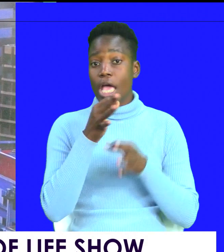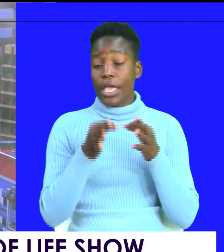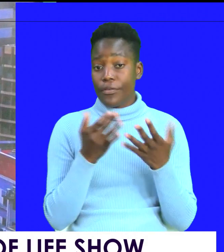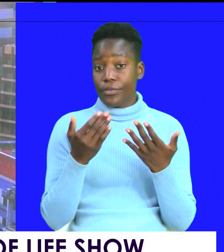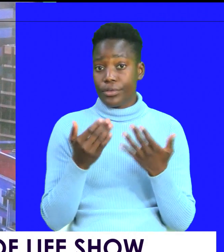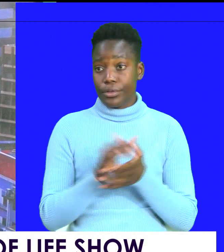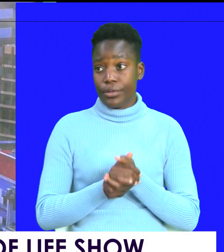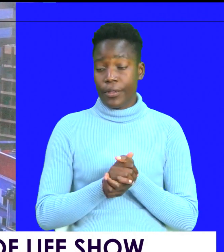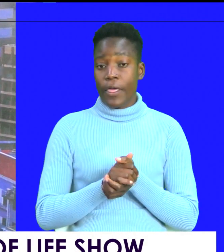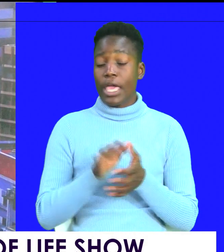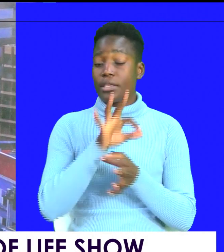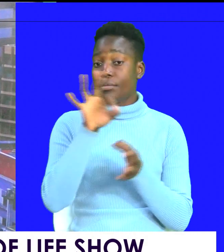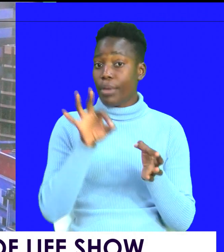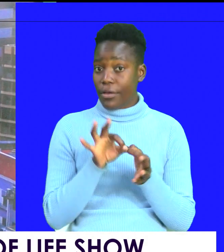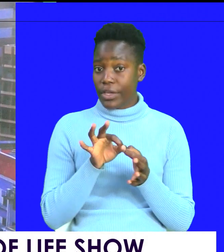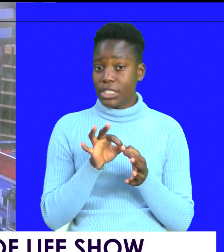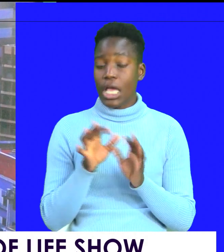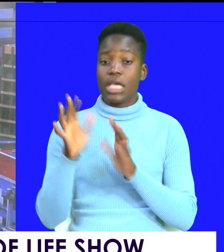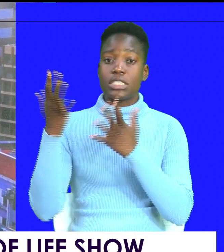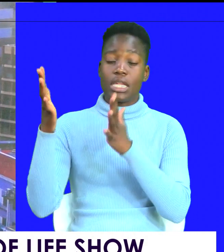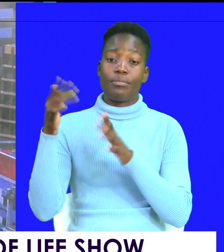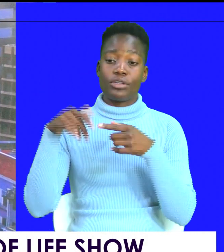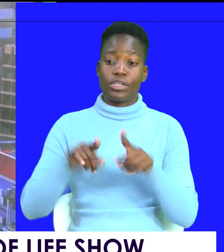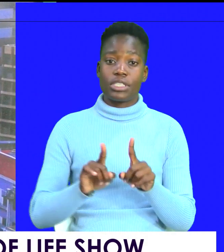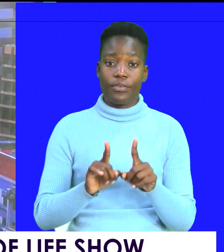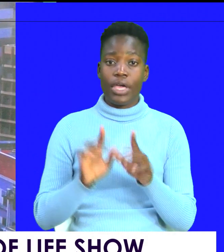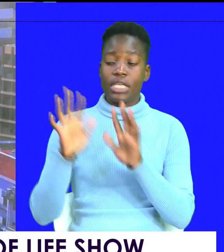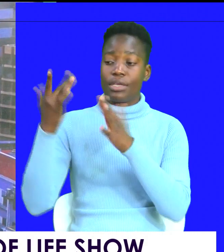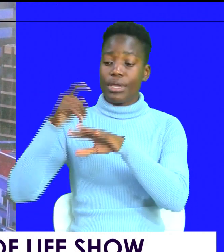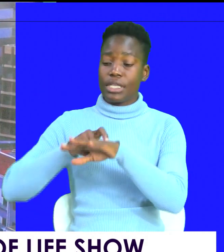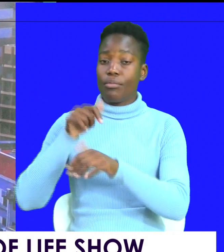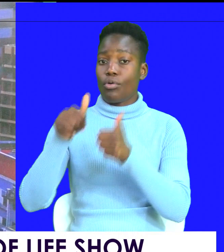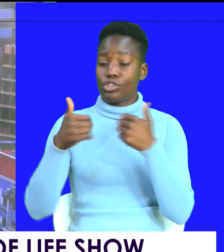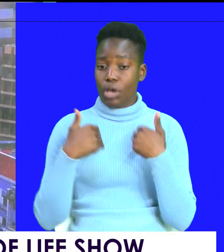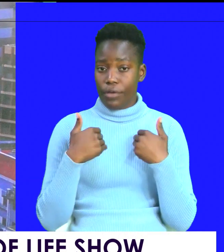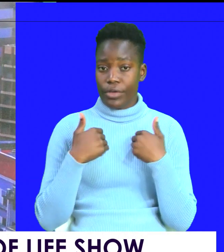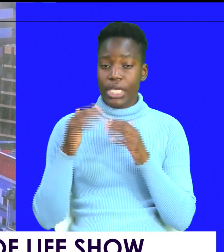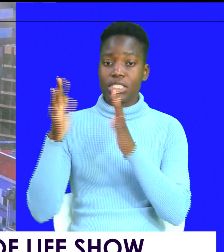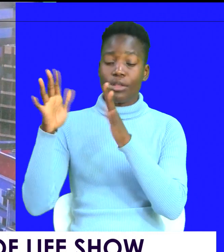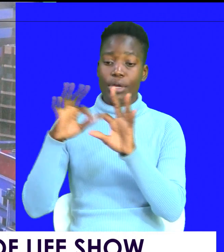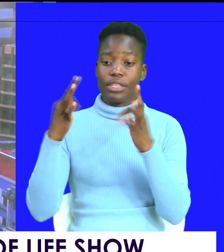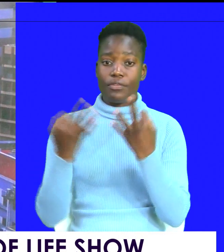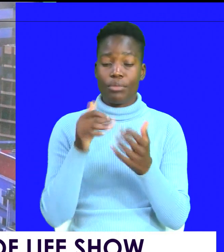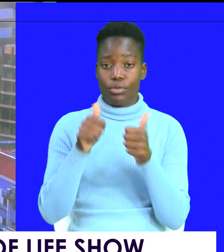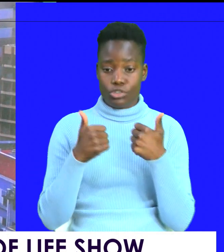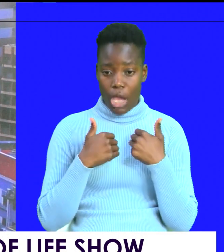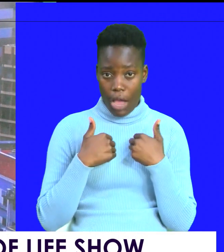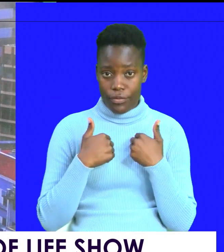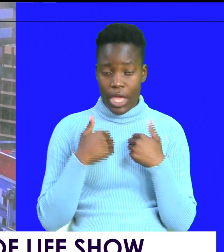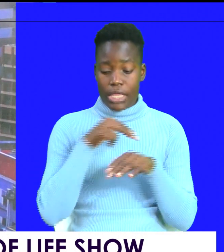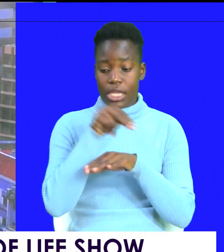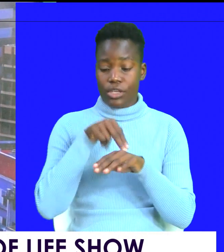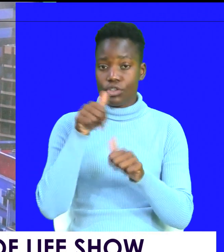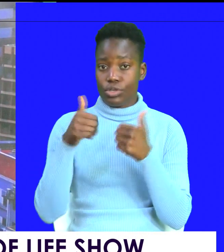imperfection. It is perfect. Celebrate you. Celebrate the moments that you have. Celebrate the family you have, the nation you